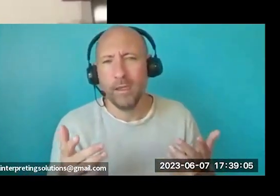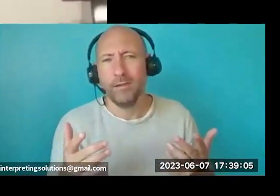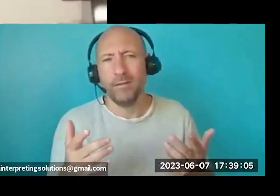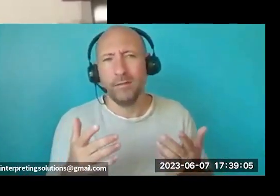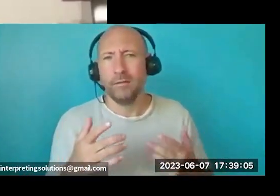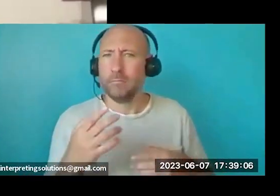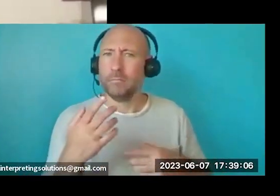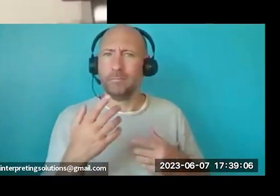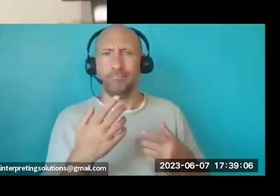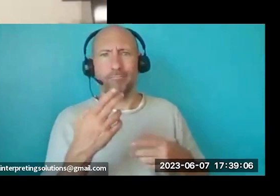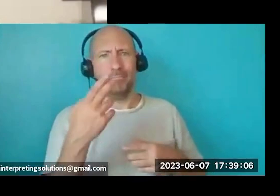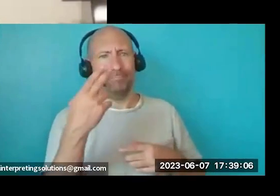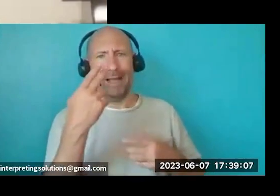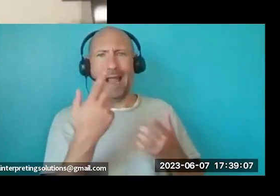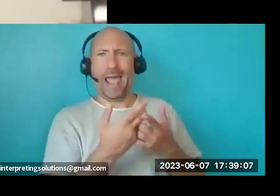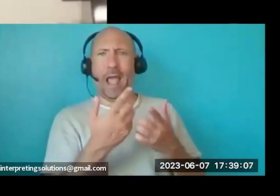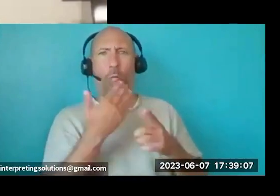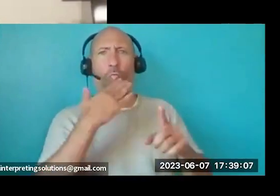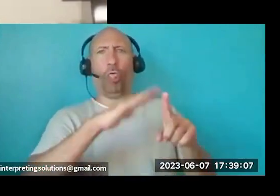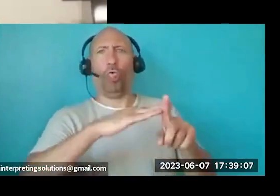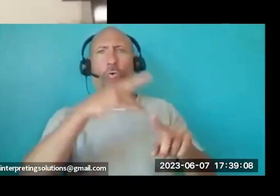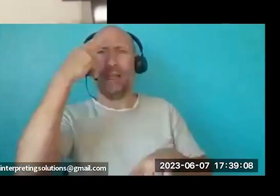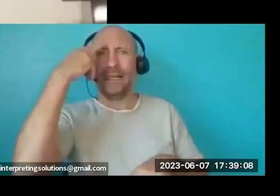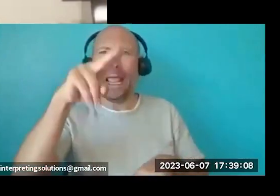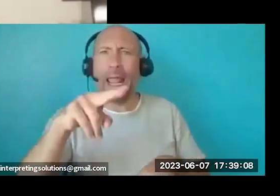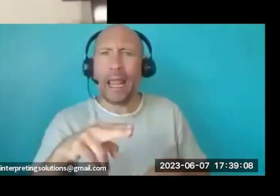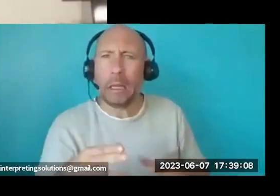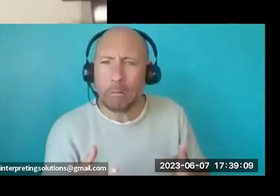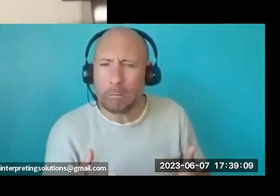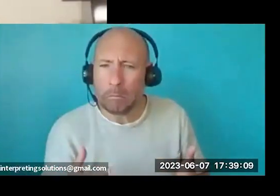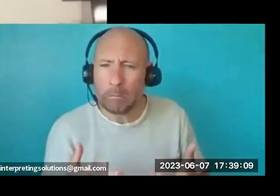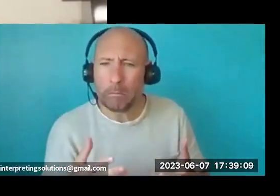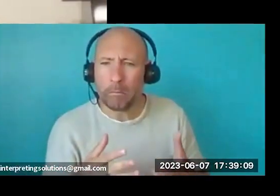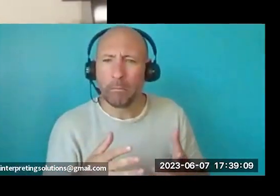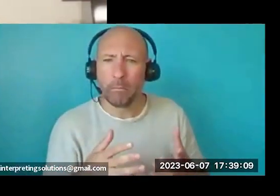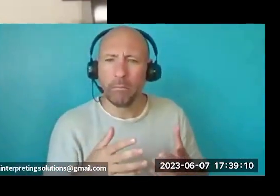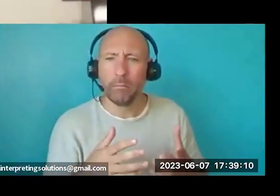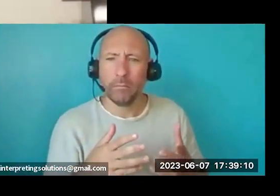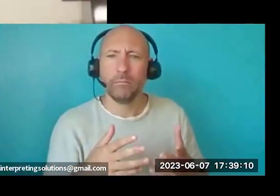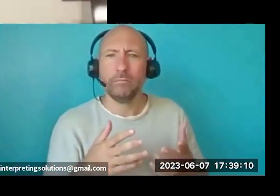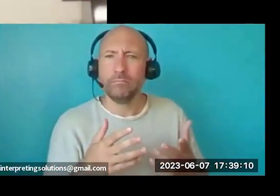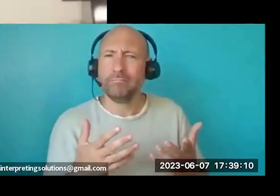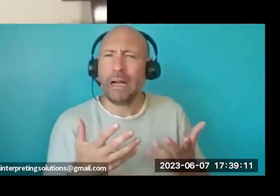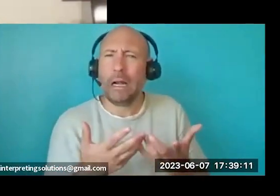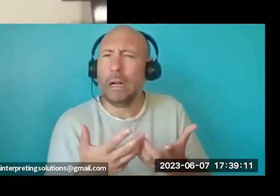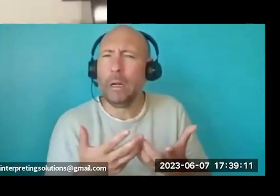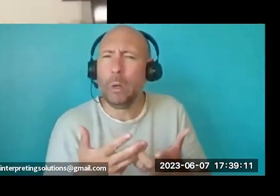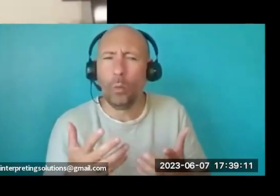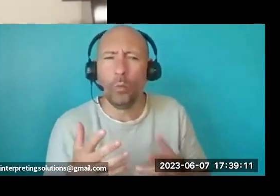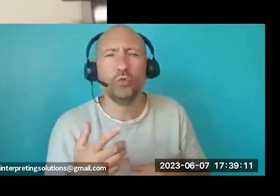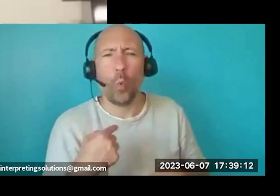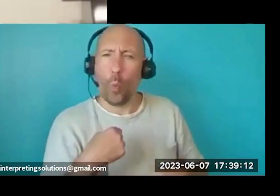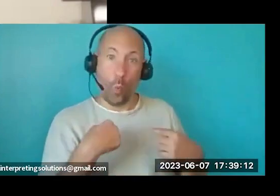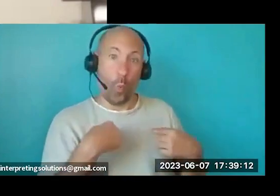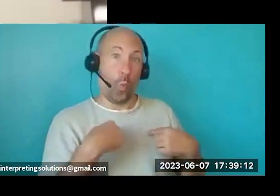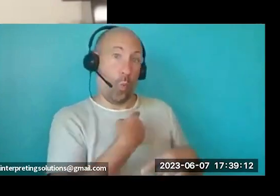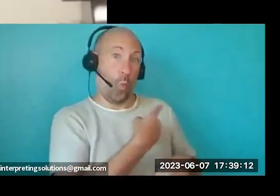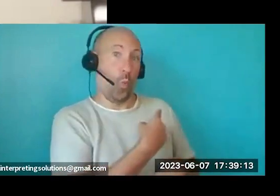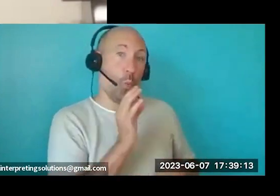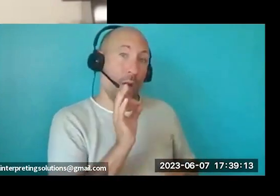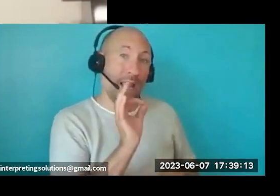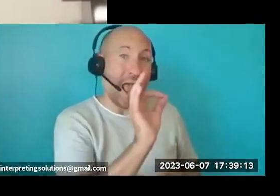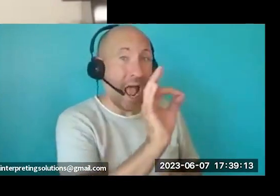name a performance on stage. And we always ask if they do